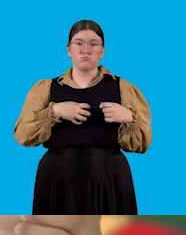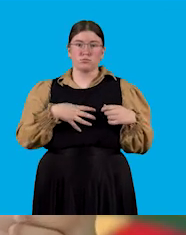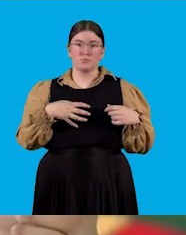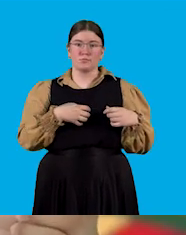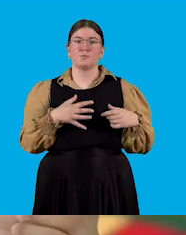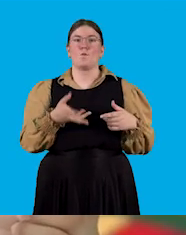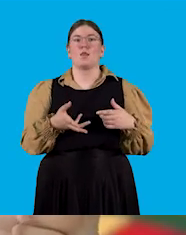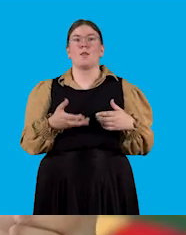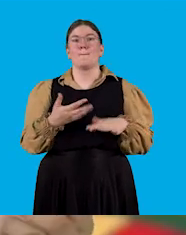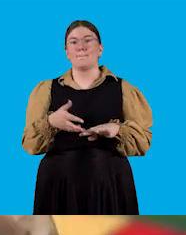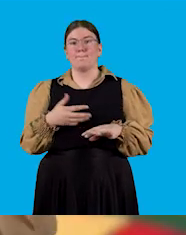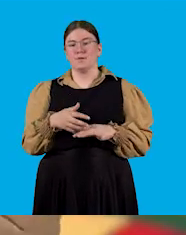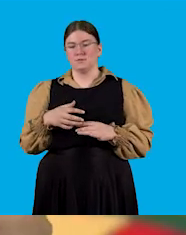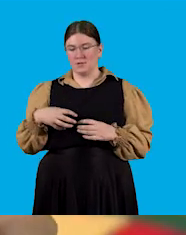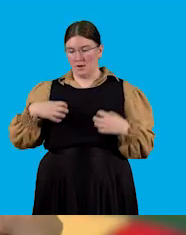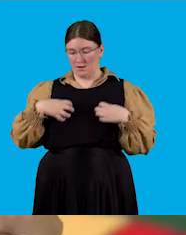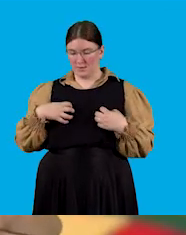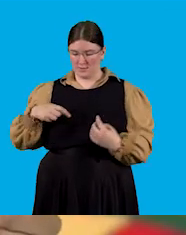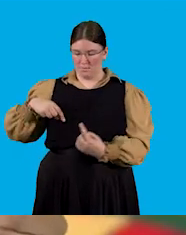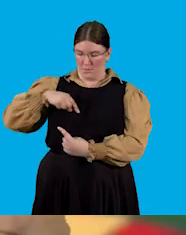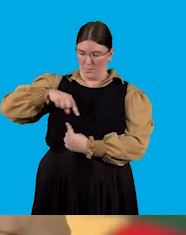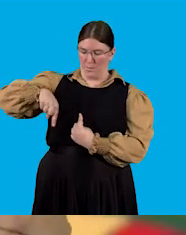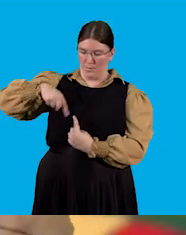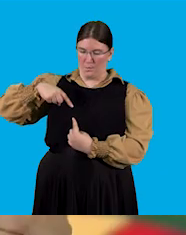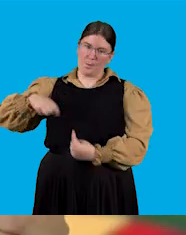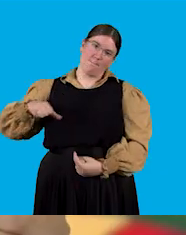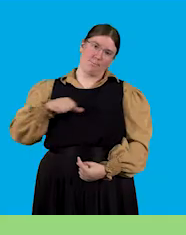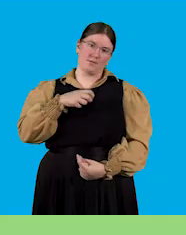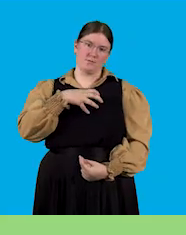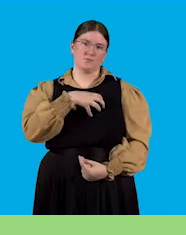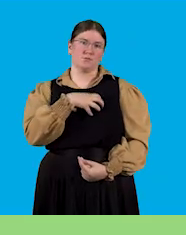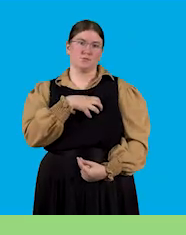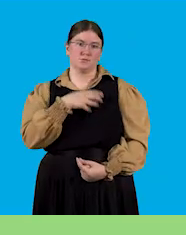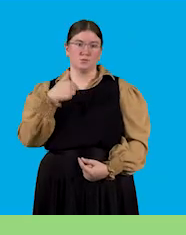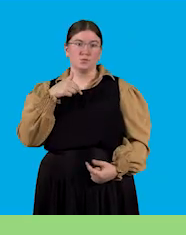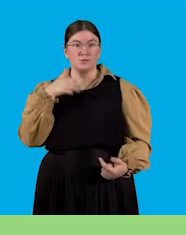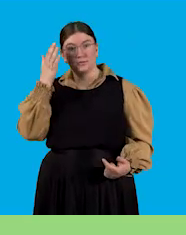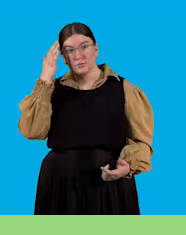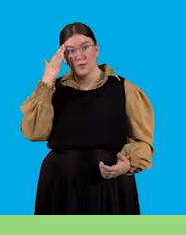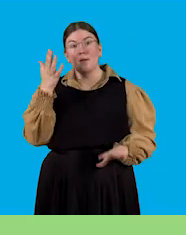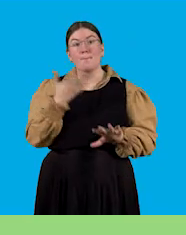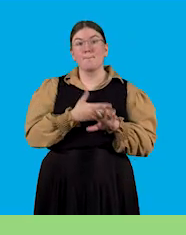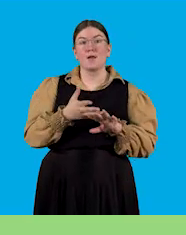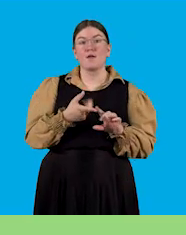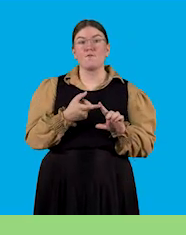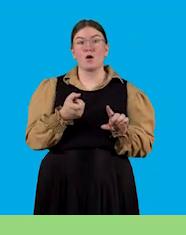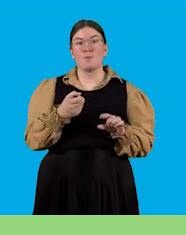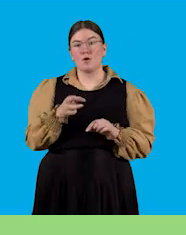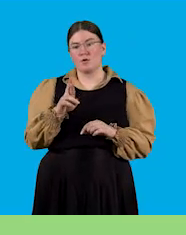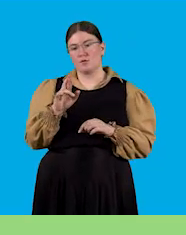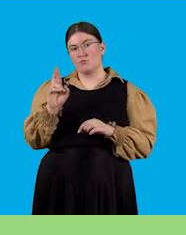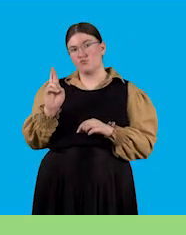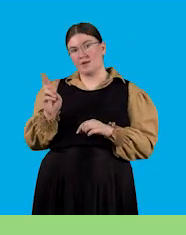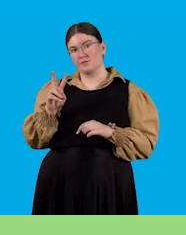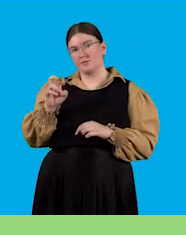to circulate through the lungs and back into the heart. And there we know that the blood will be moving from the right